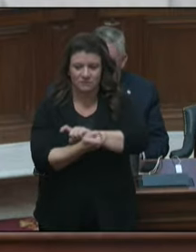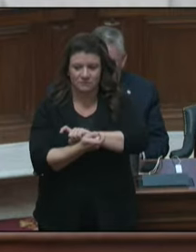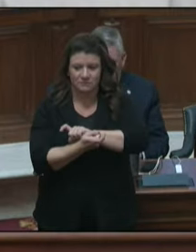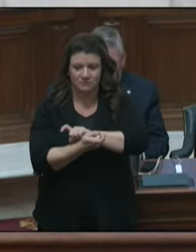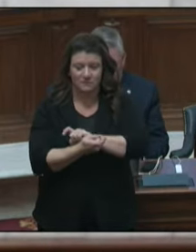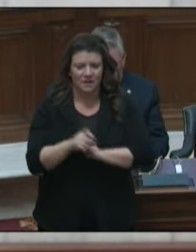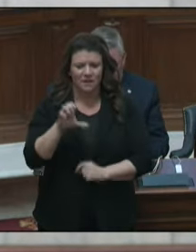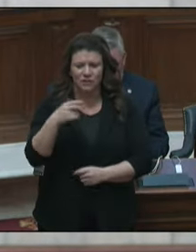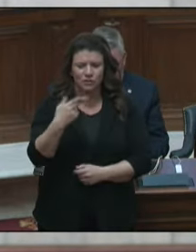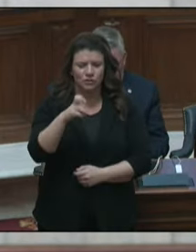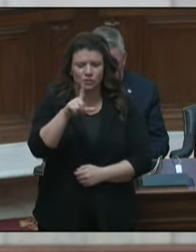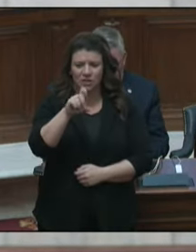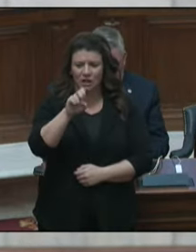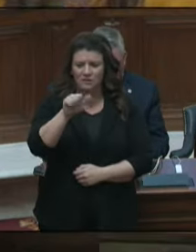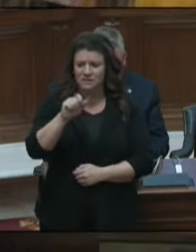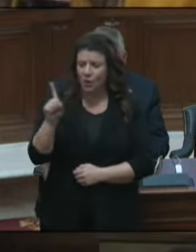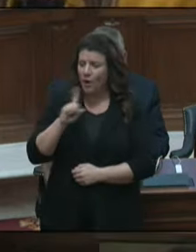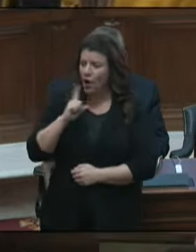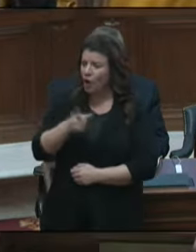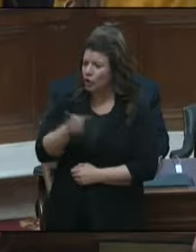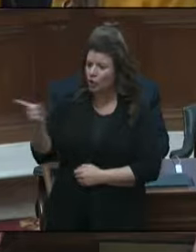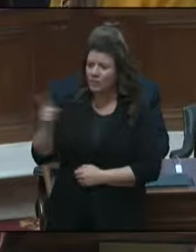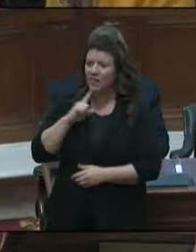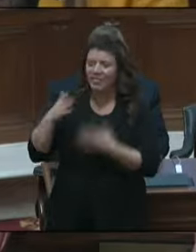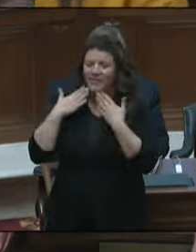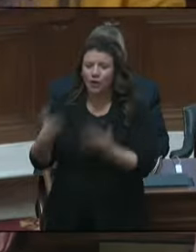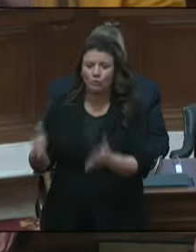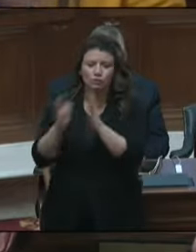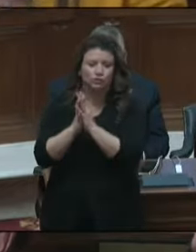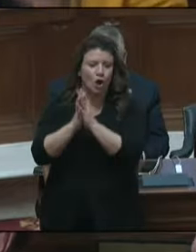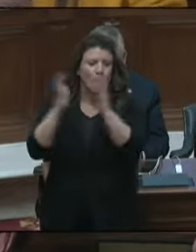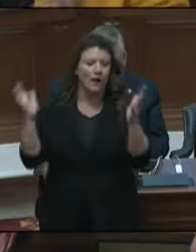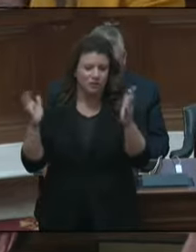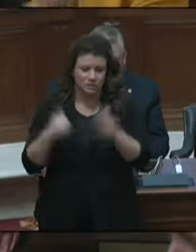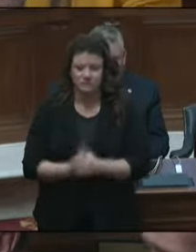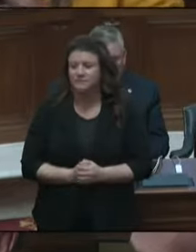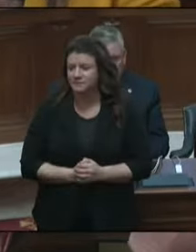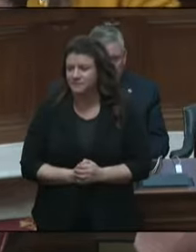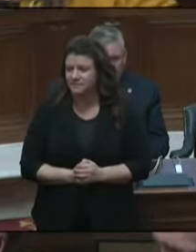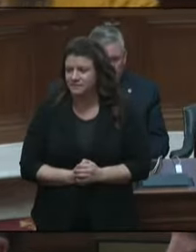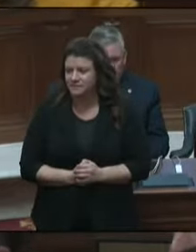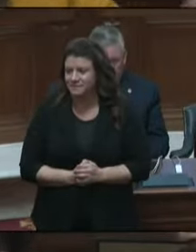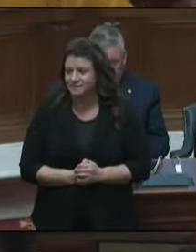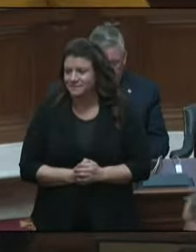Chelsea, wherever you are, thank you so much. Keep it up.